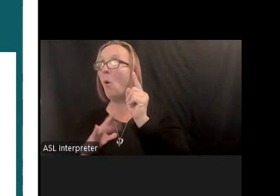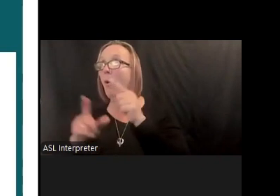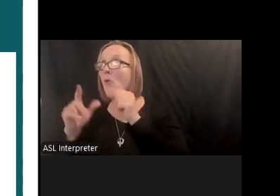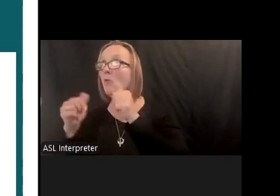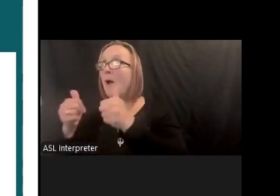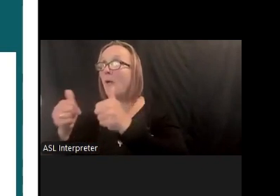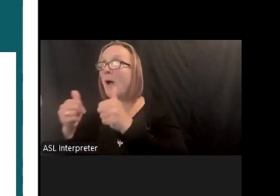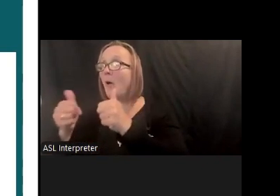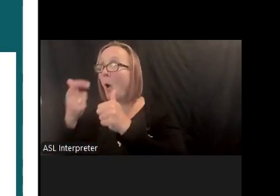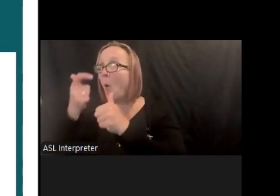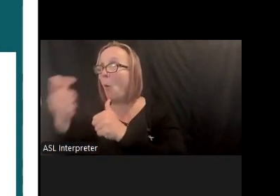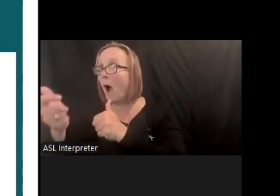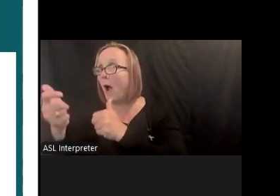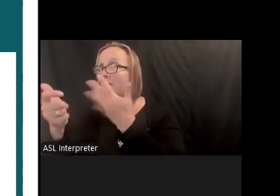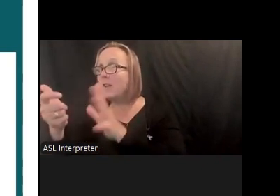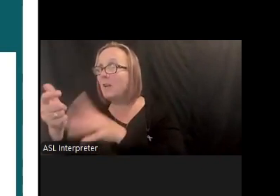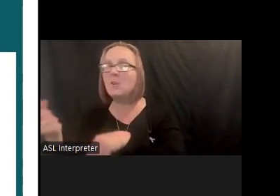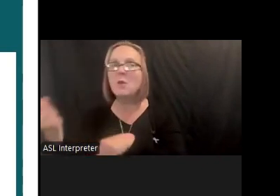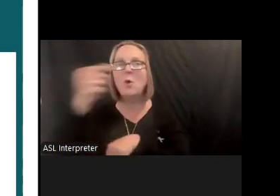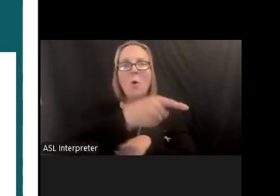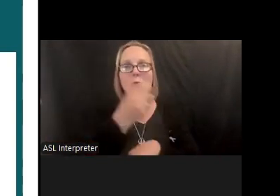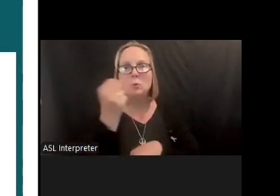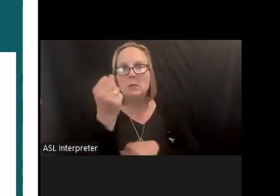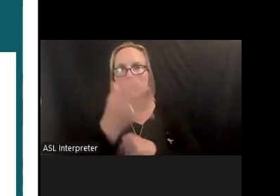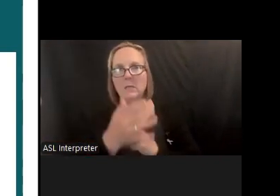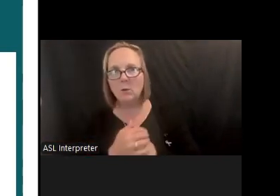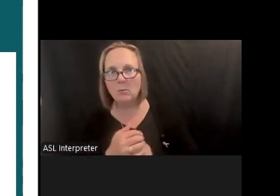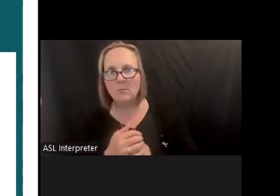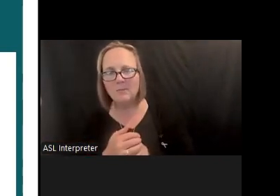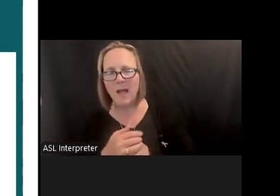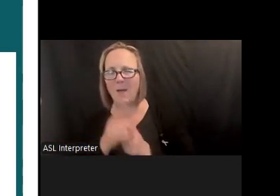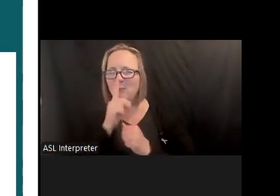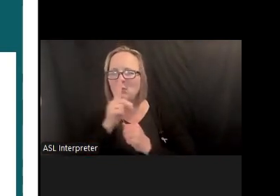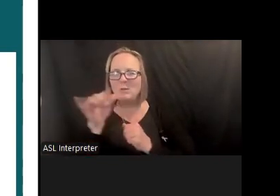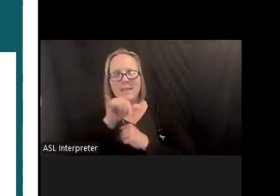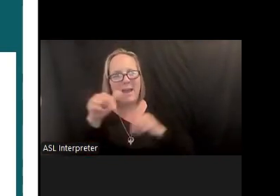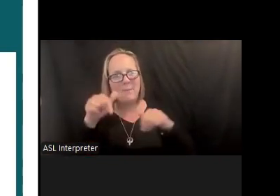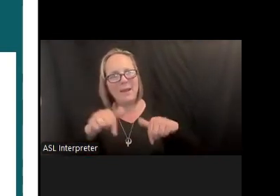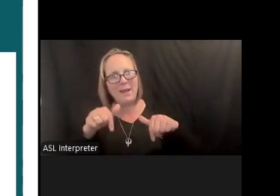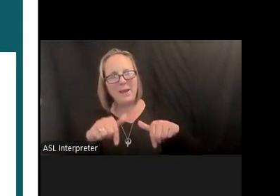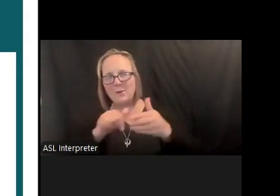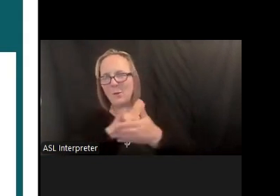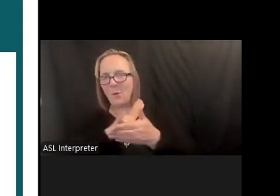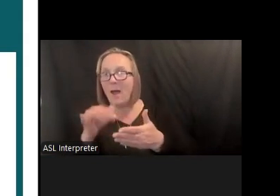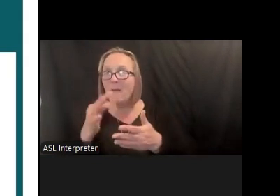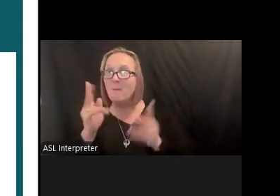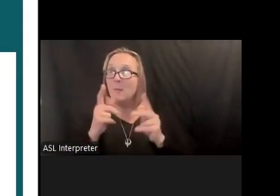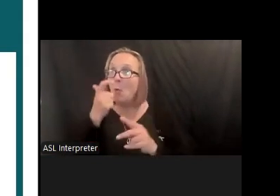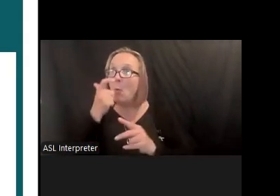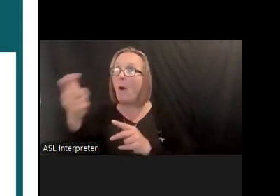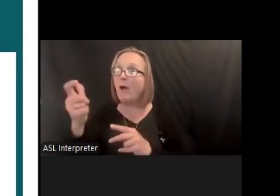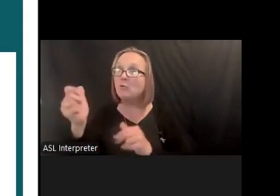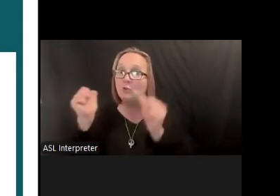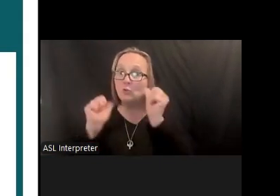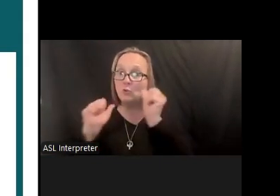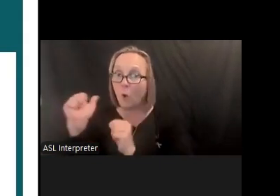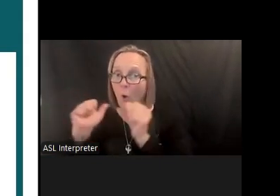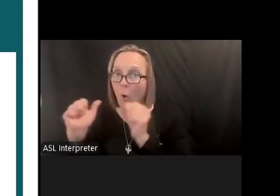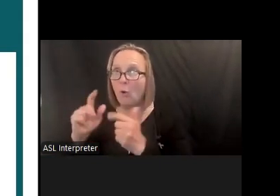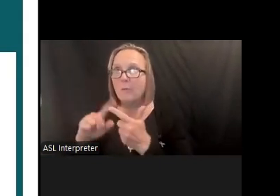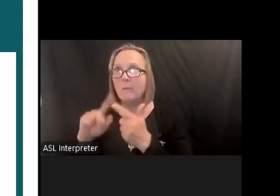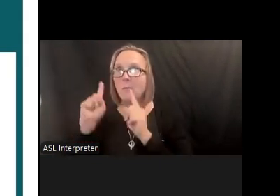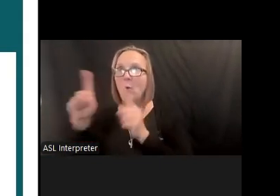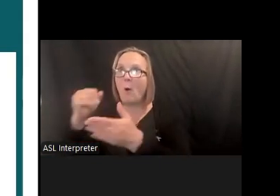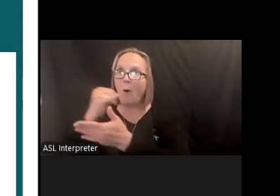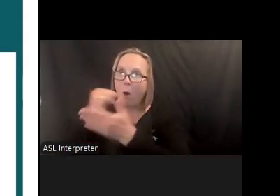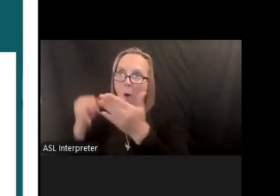their income. And I think there will be exactly the same thing here in New York. When people come and watch shows, Broadway shows, whatever activities